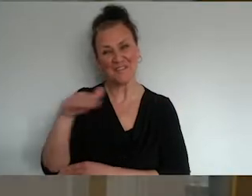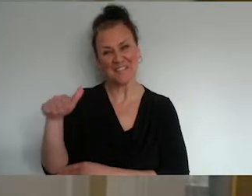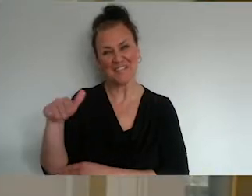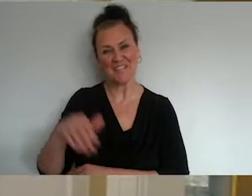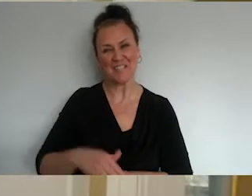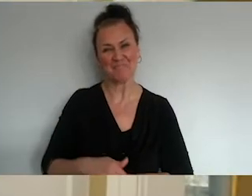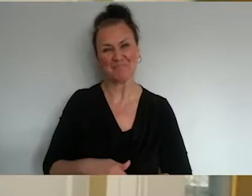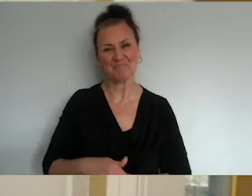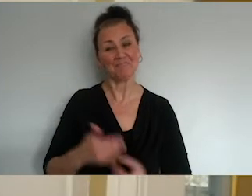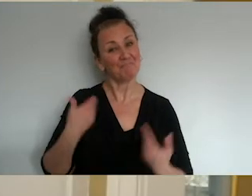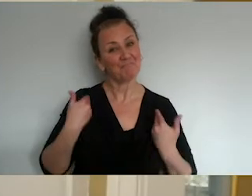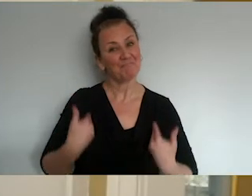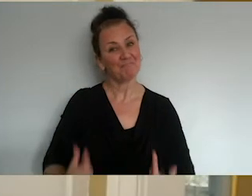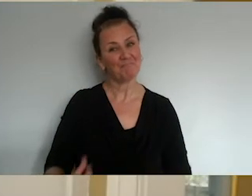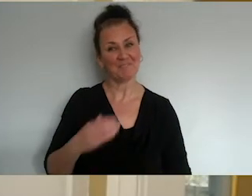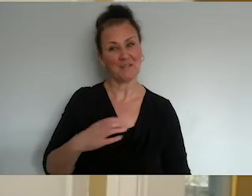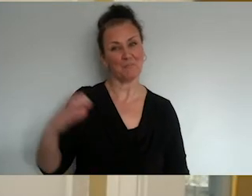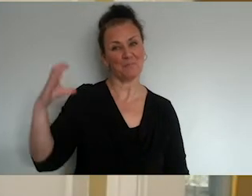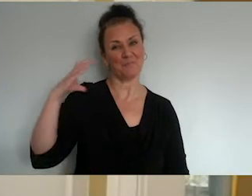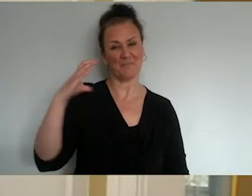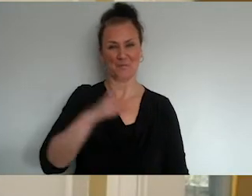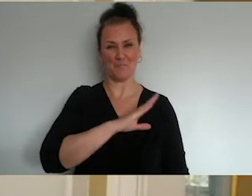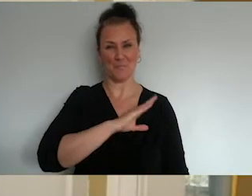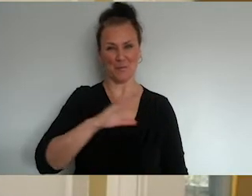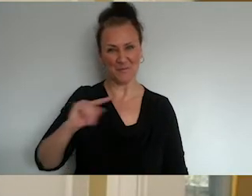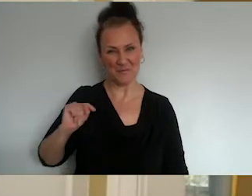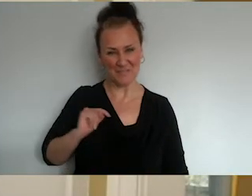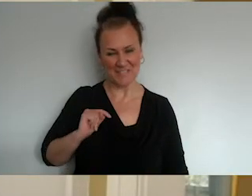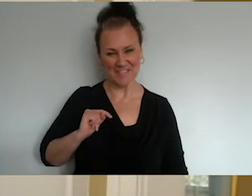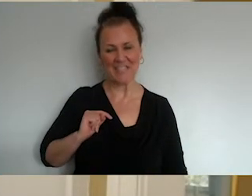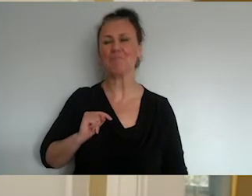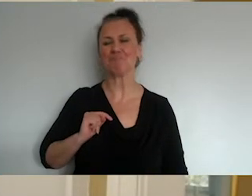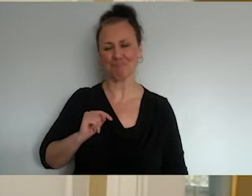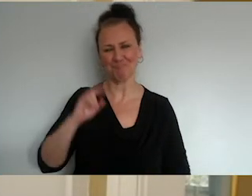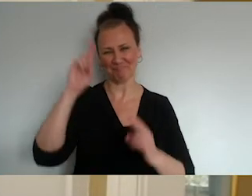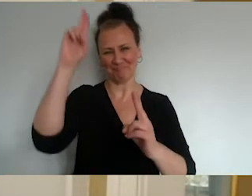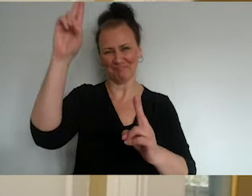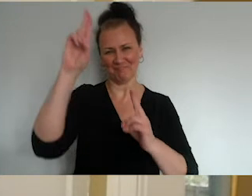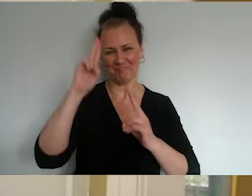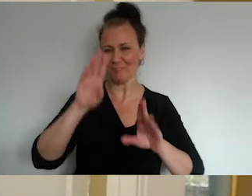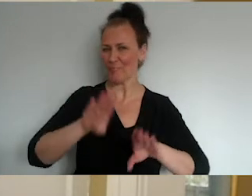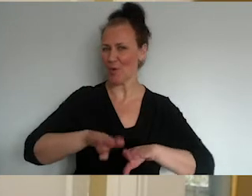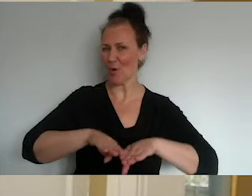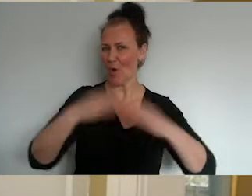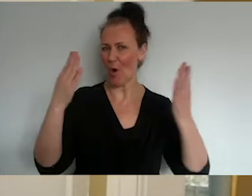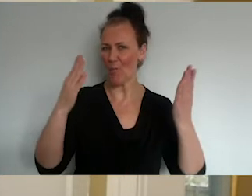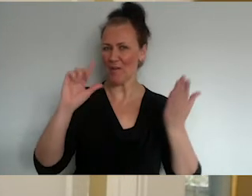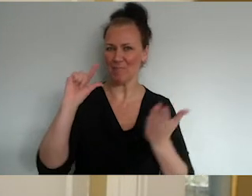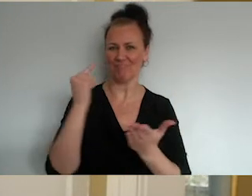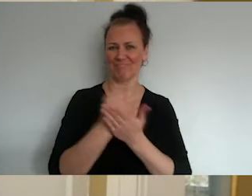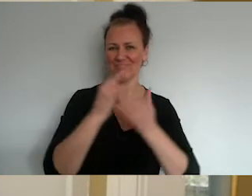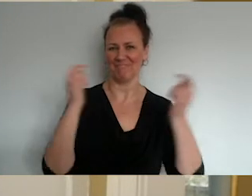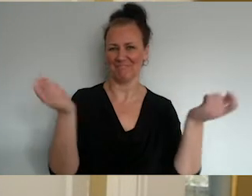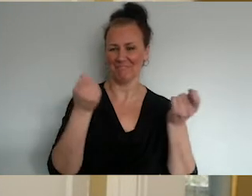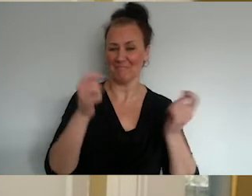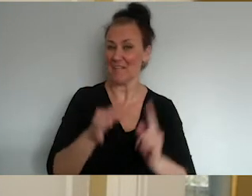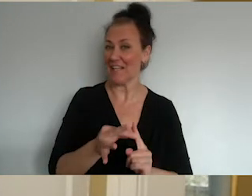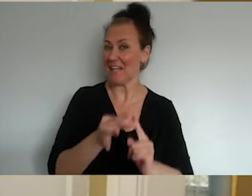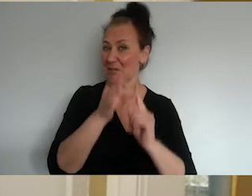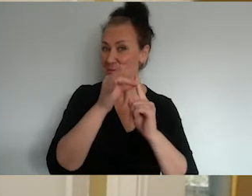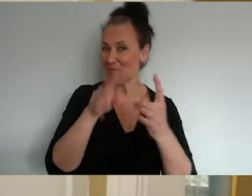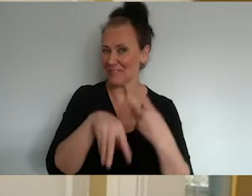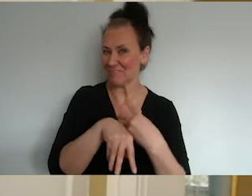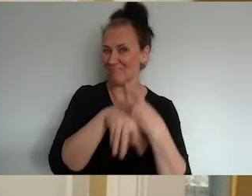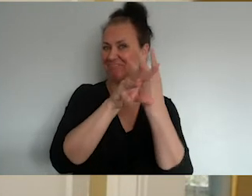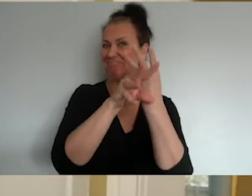Good evening, everyone. As chair of the Teachers College Board of Trustees, I have the privilege of opening tonight's convocation ceremony